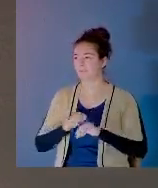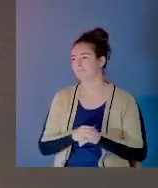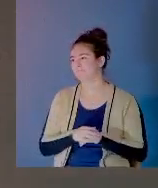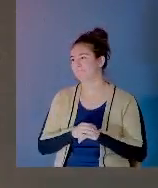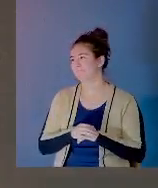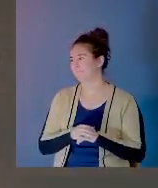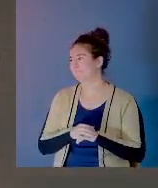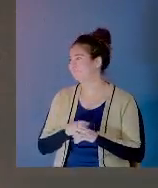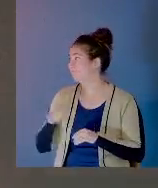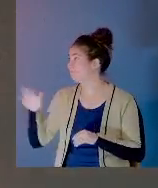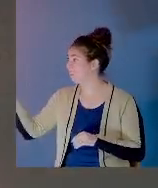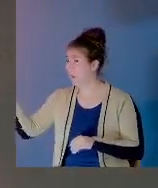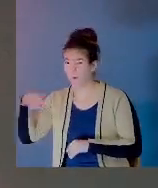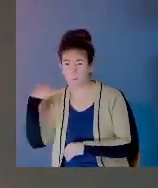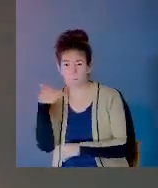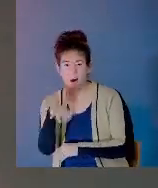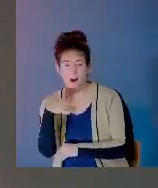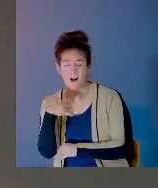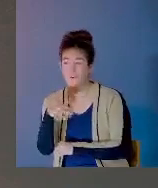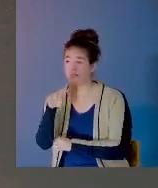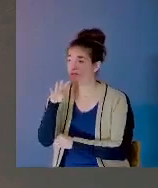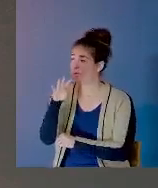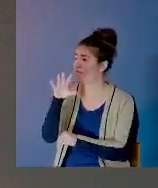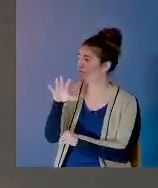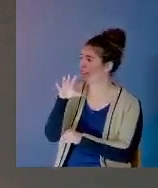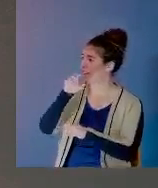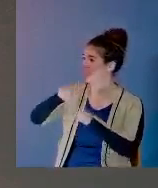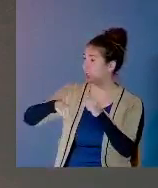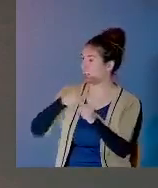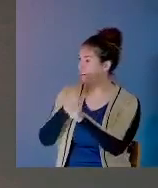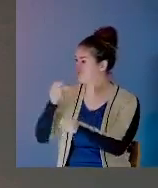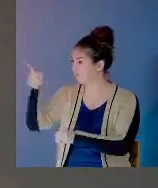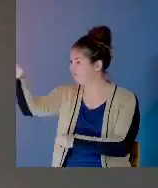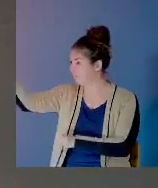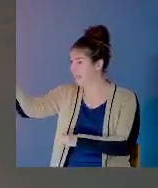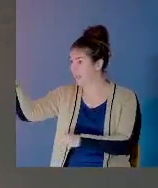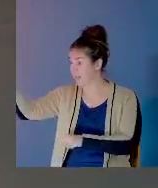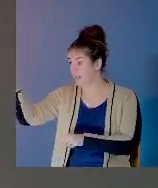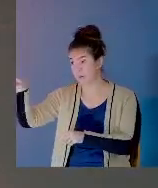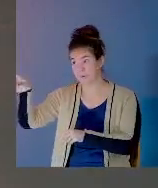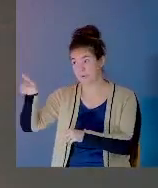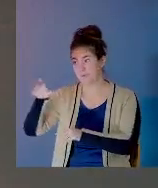Wow, 45 years. Lorraine, you are a saint, my lady.